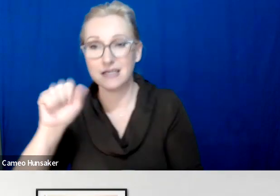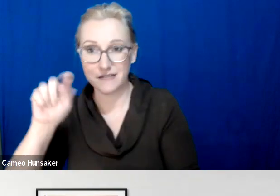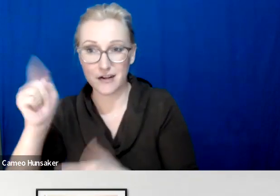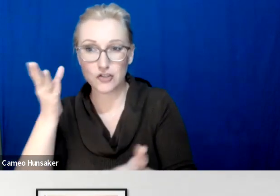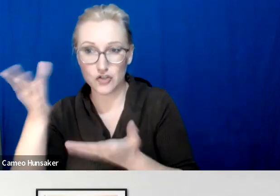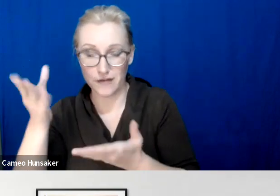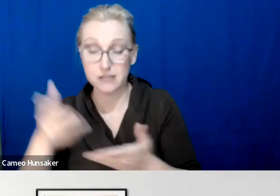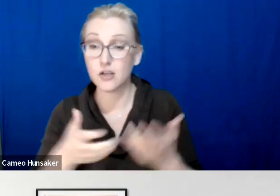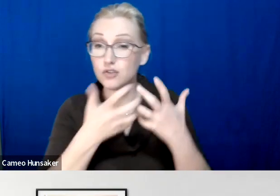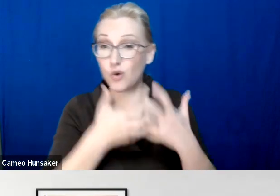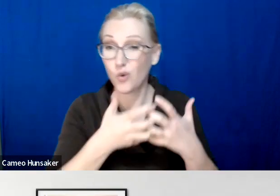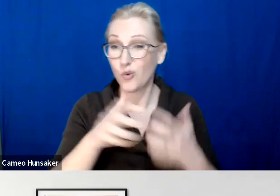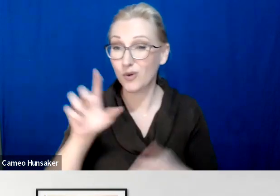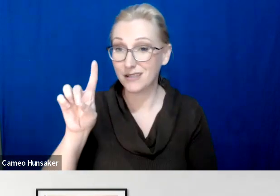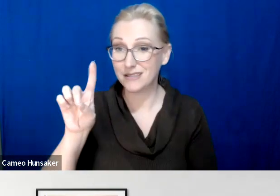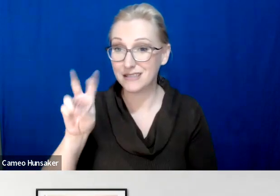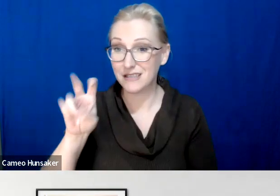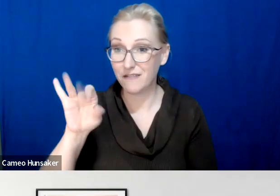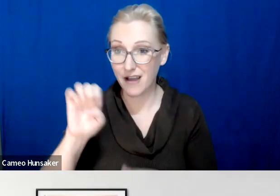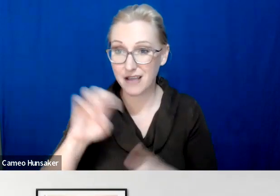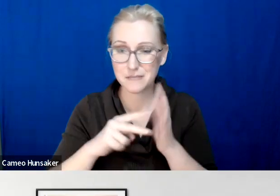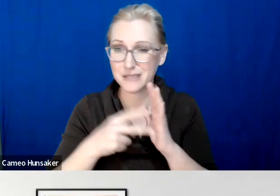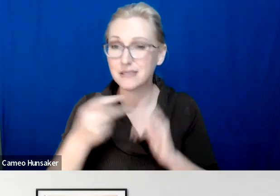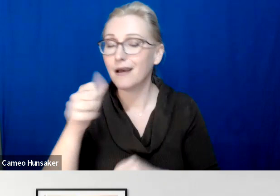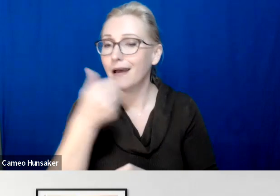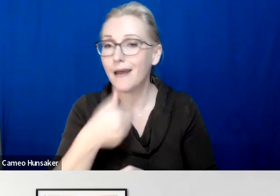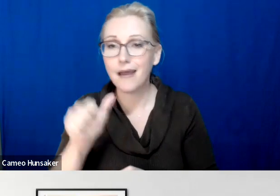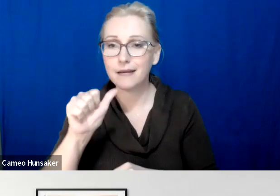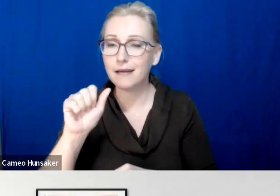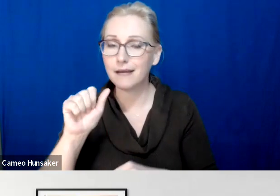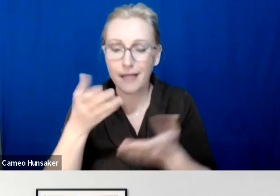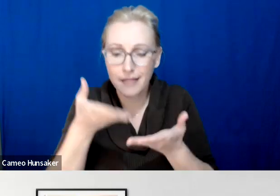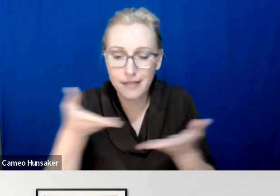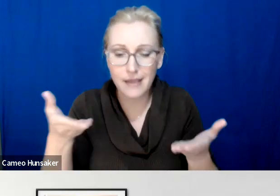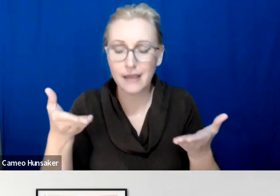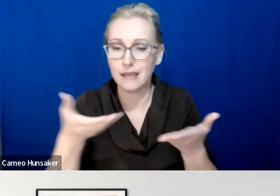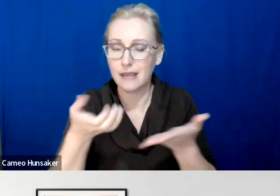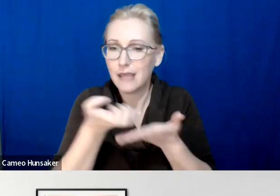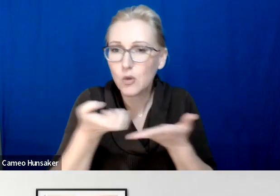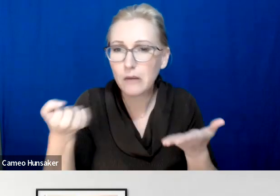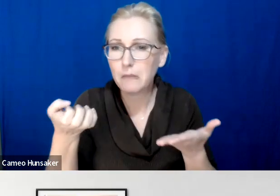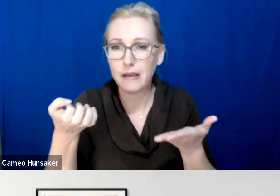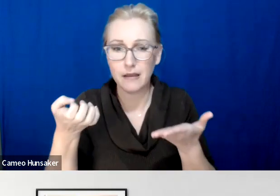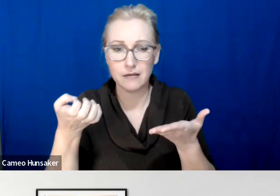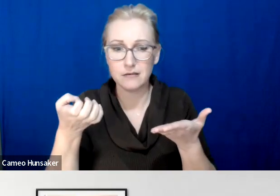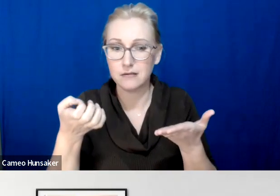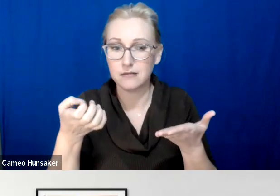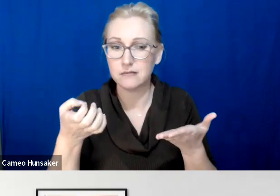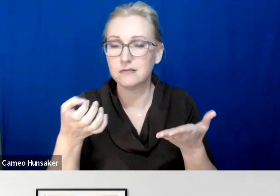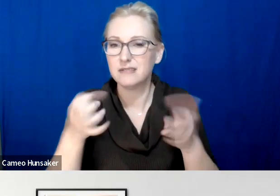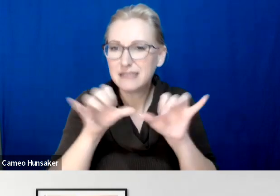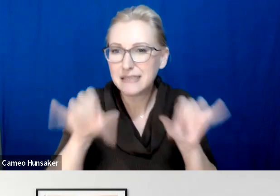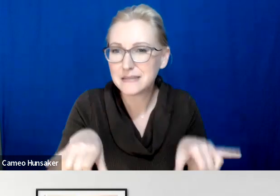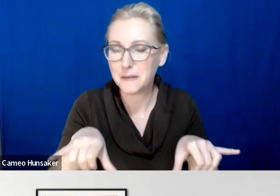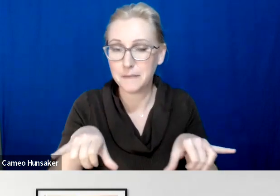device is any item, piece of equipment, or product system, whether acquired commercially off the shelf, modified, or